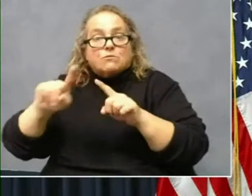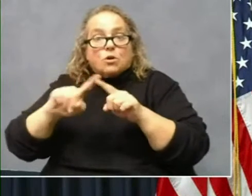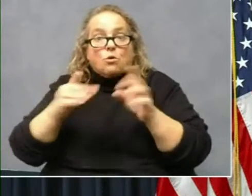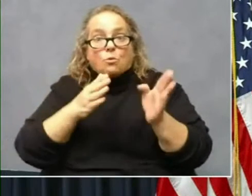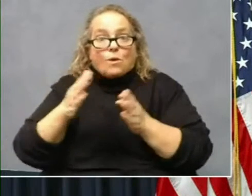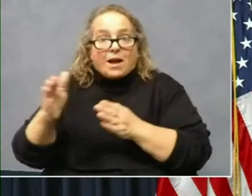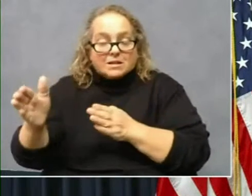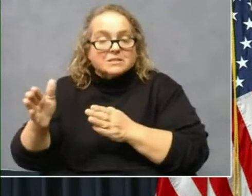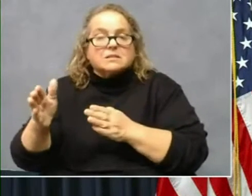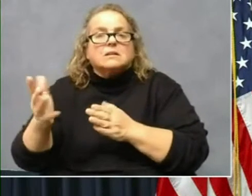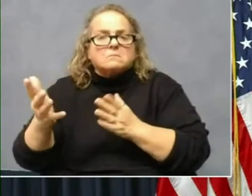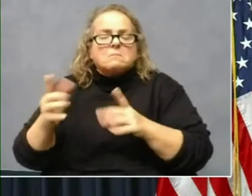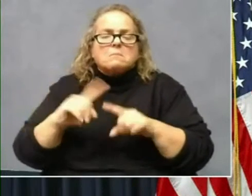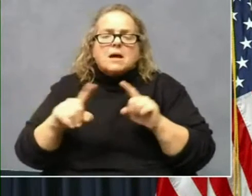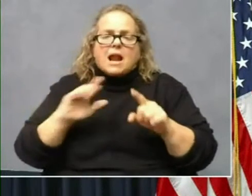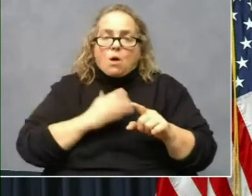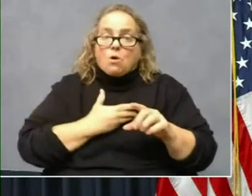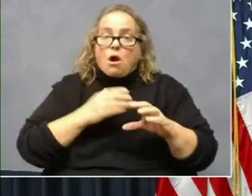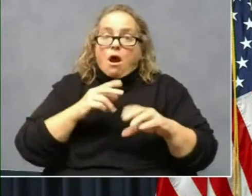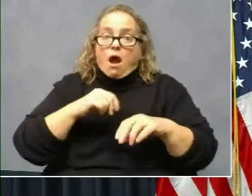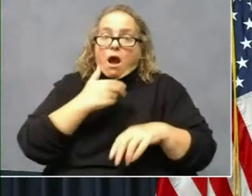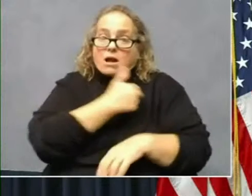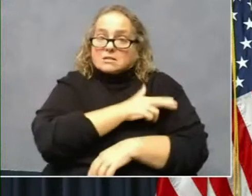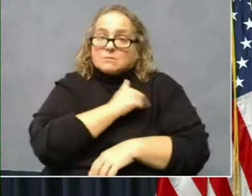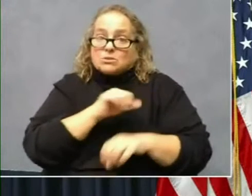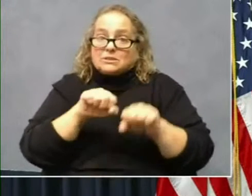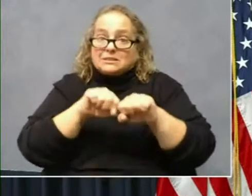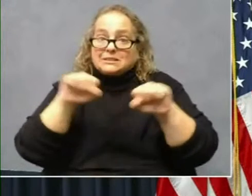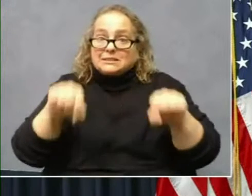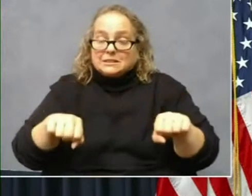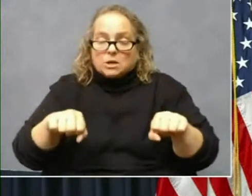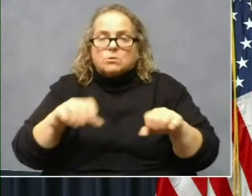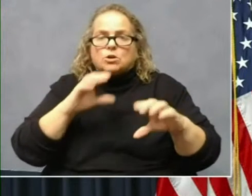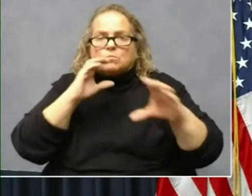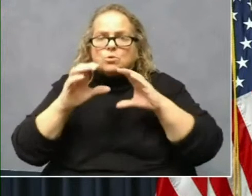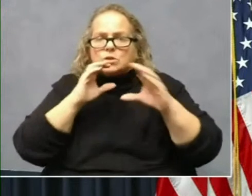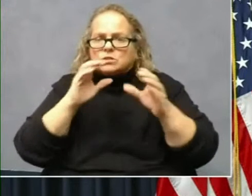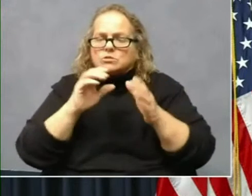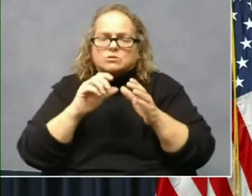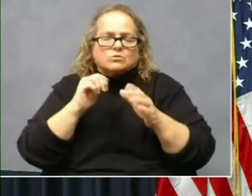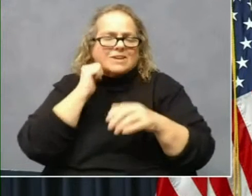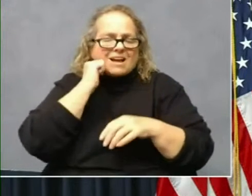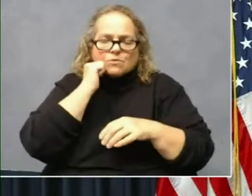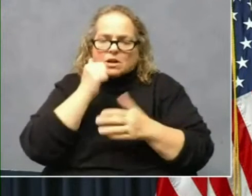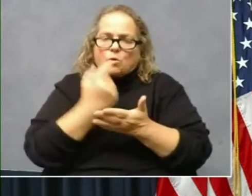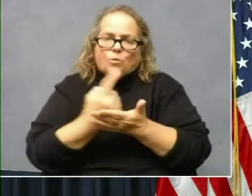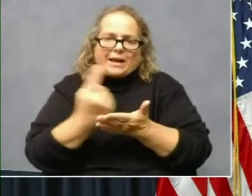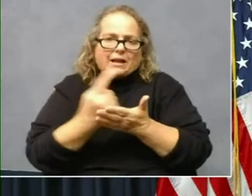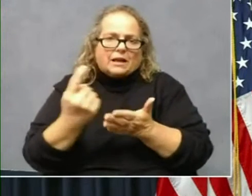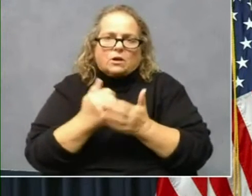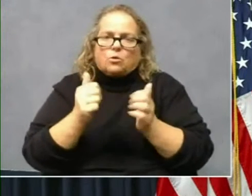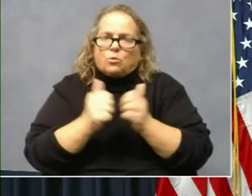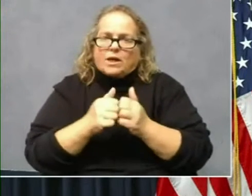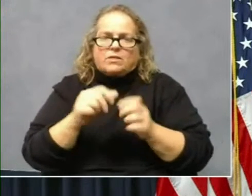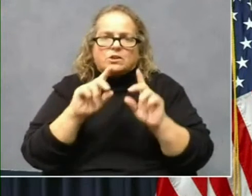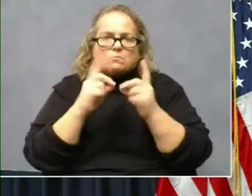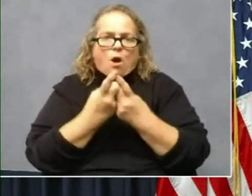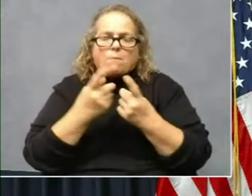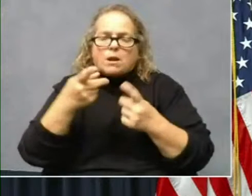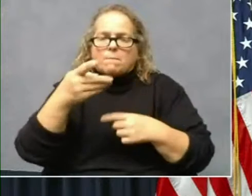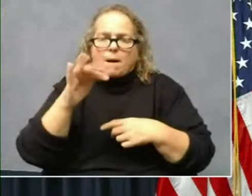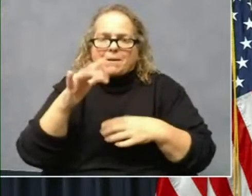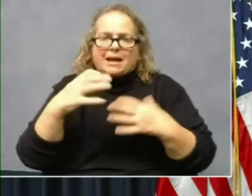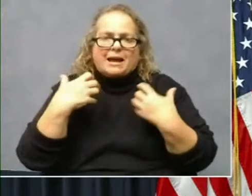communicate regularly, weekly, with the Department for Public Health. They've taken really responsible steps when we've gotten